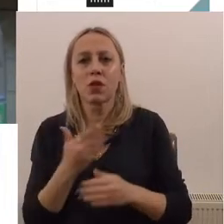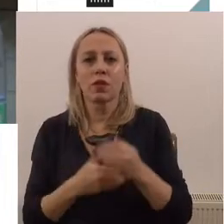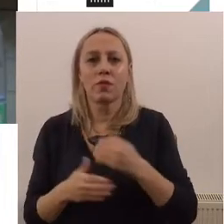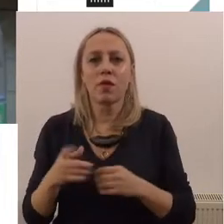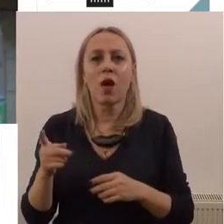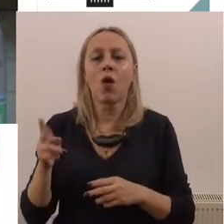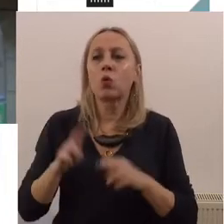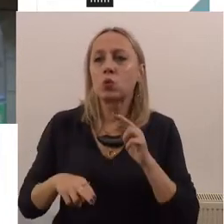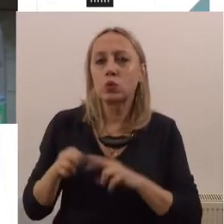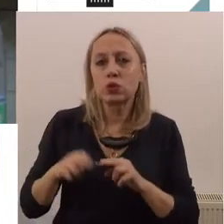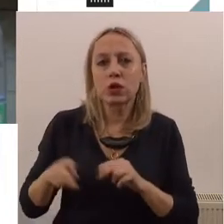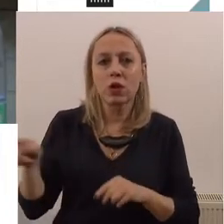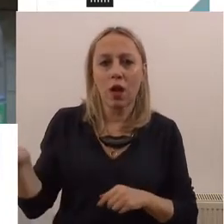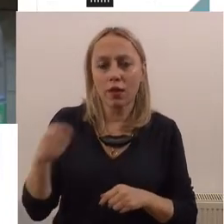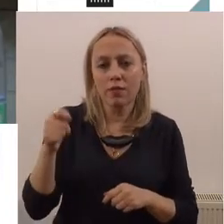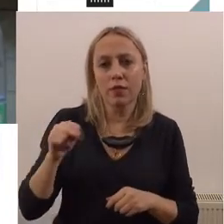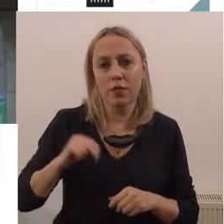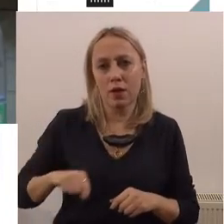related to